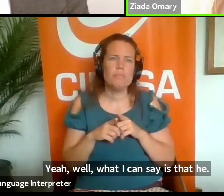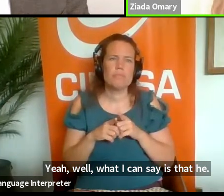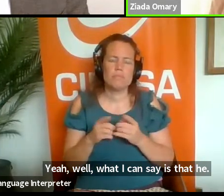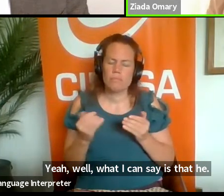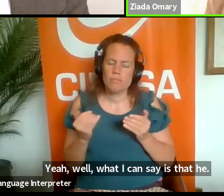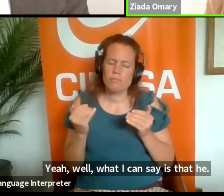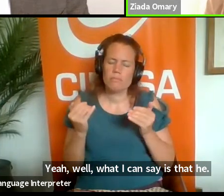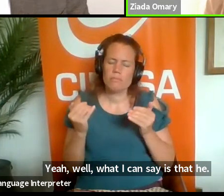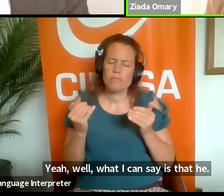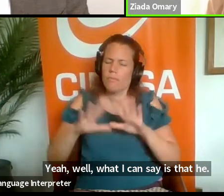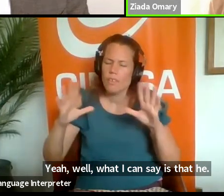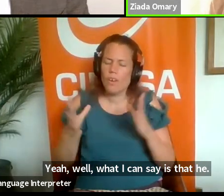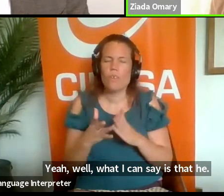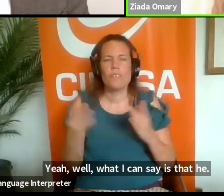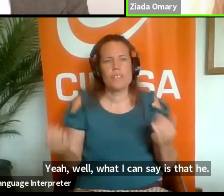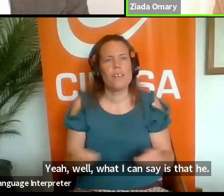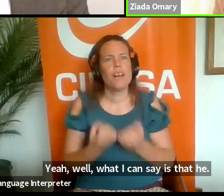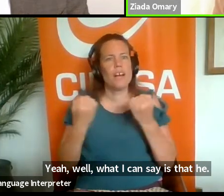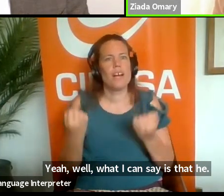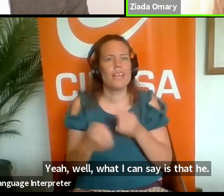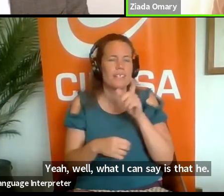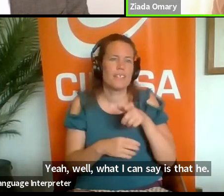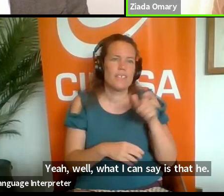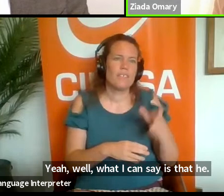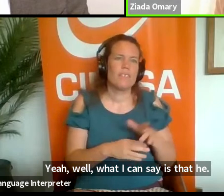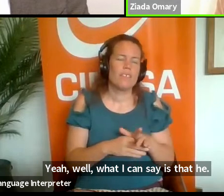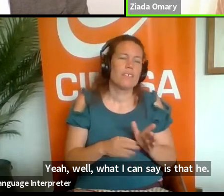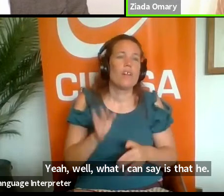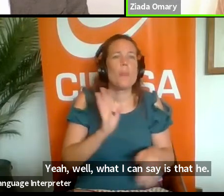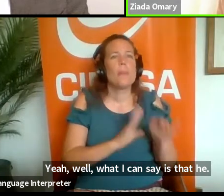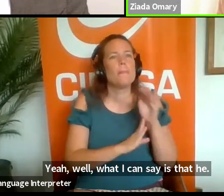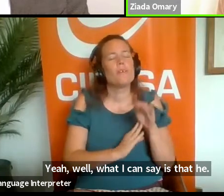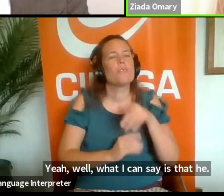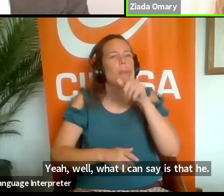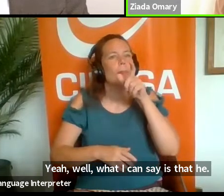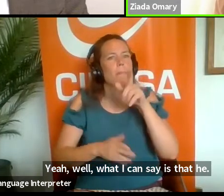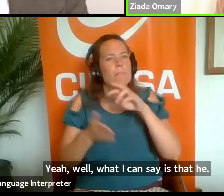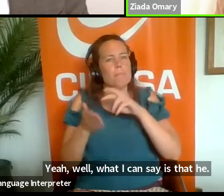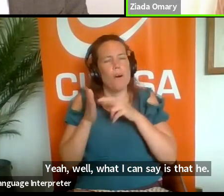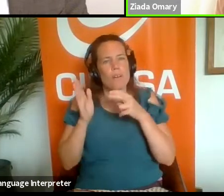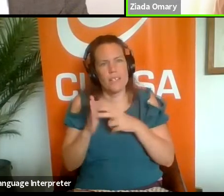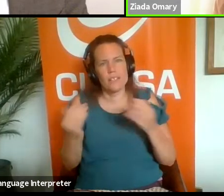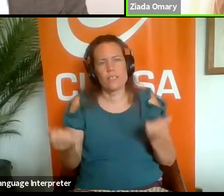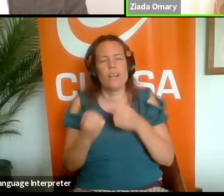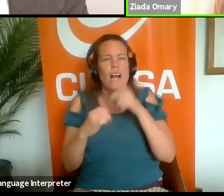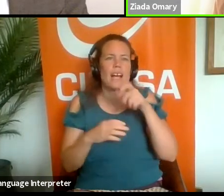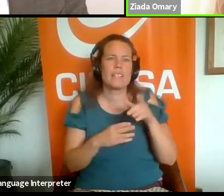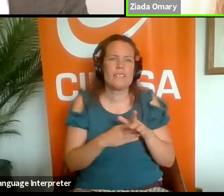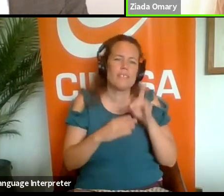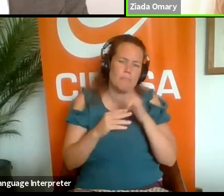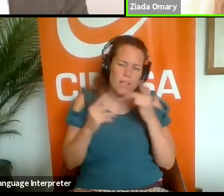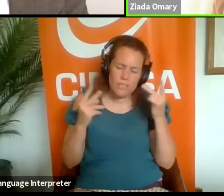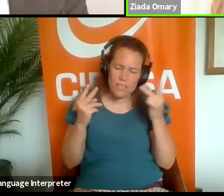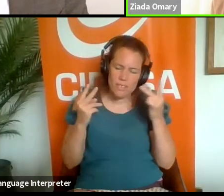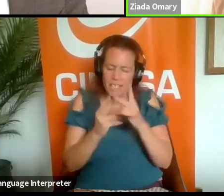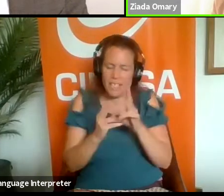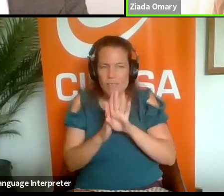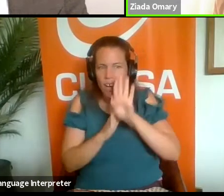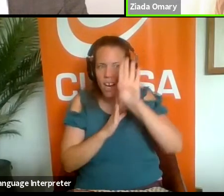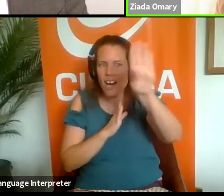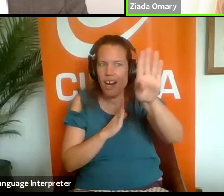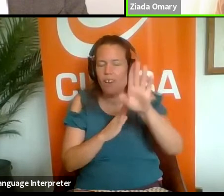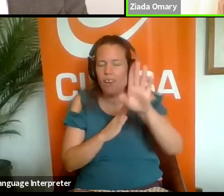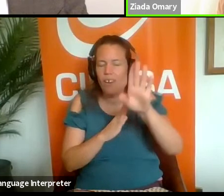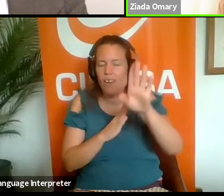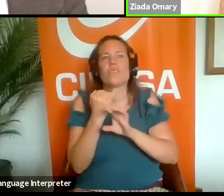these activists, mostly political activists, now have to like seek asylum outside of the country so that